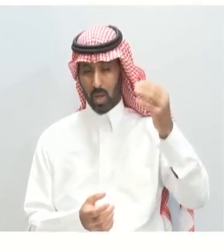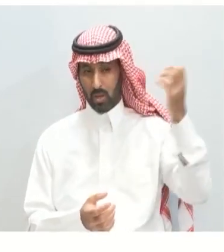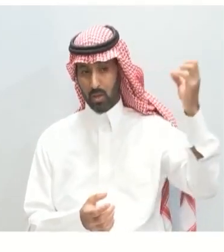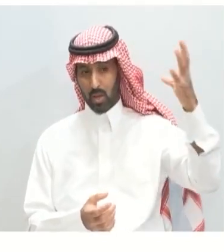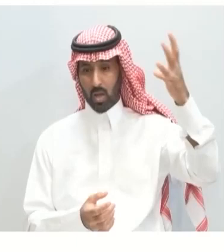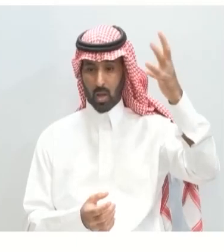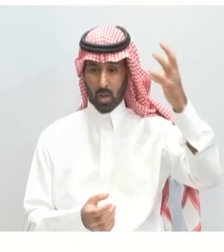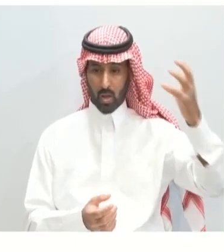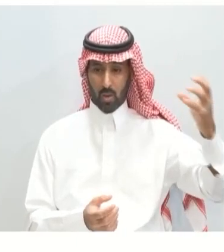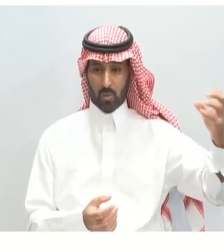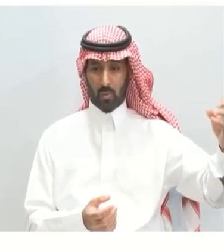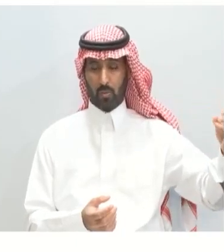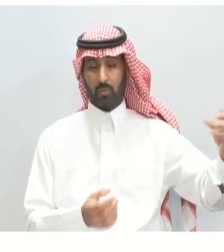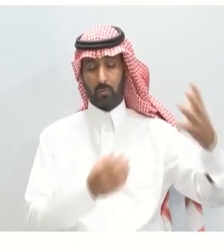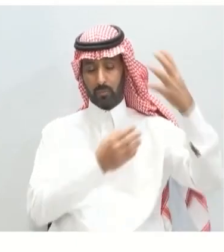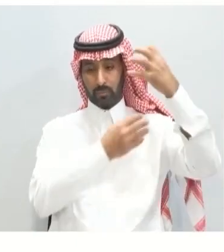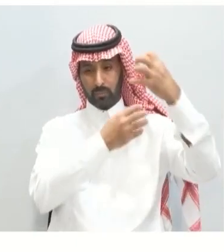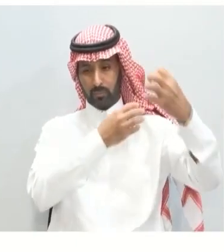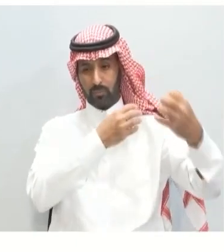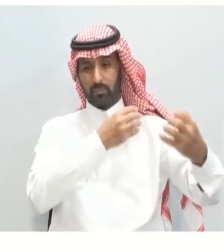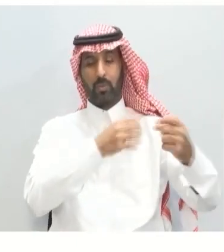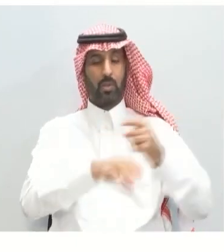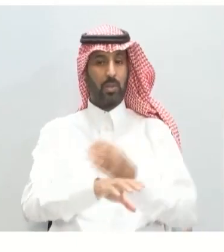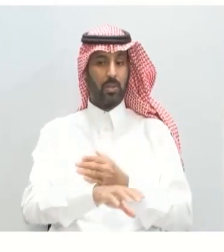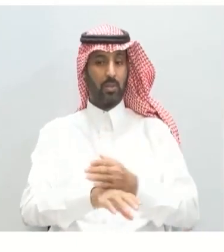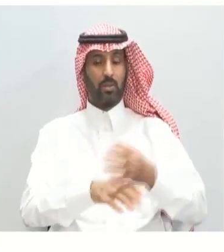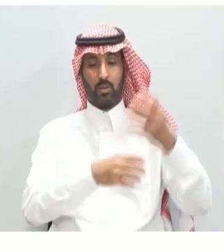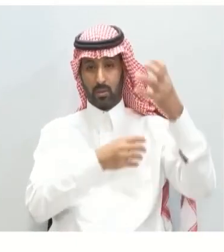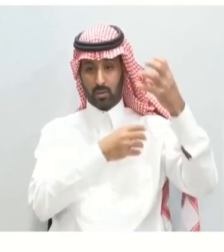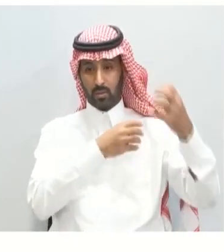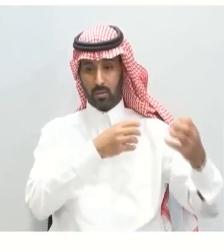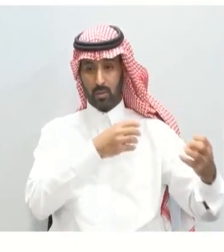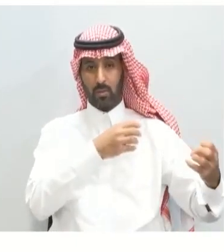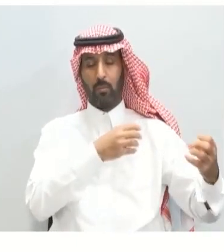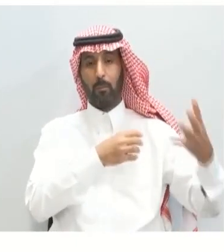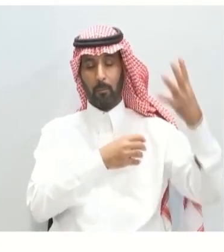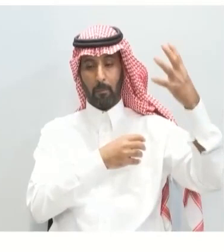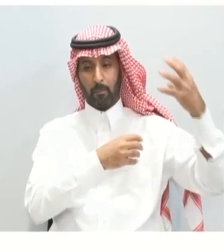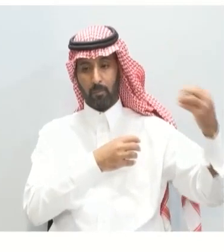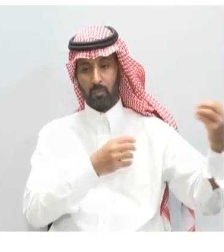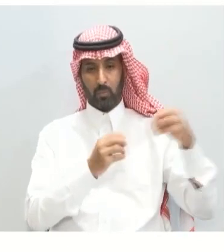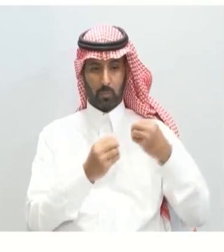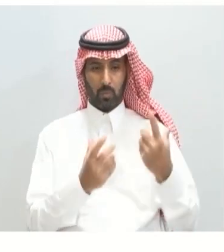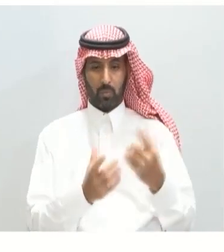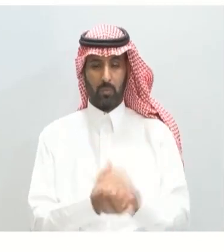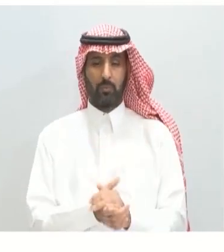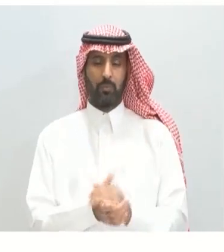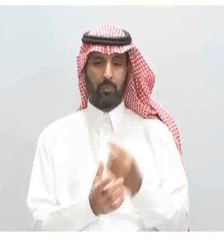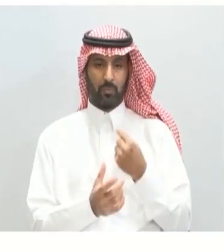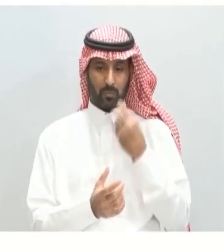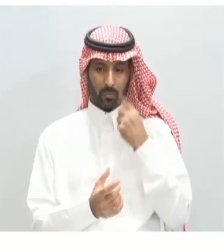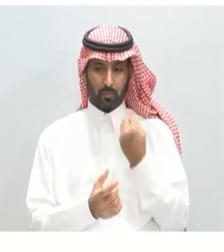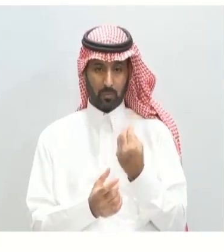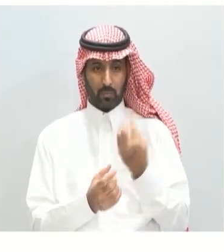Because it's getting late. Again, the lower the sun gets, the prettier the sunset. And the other